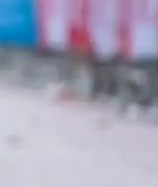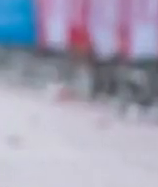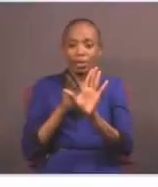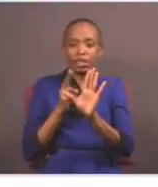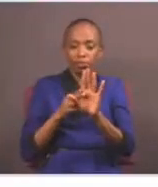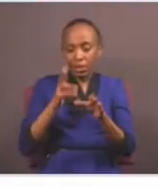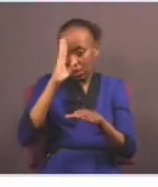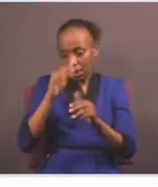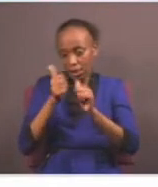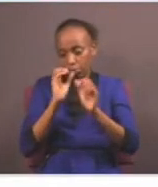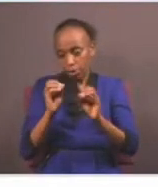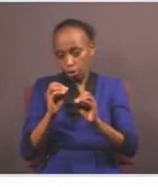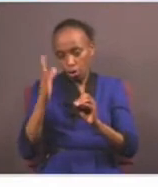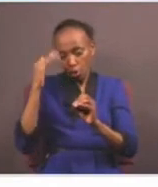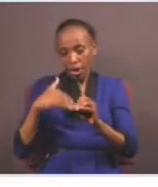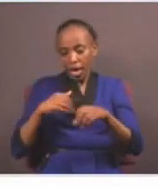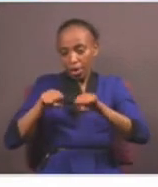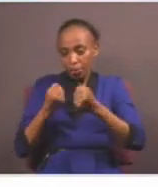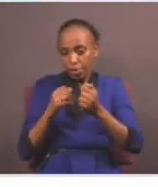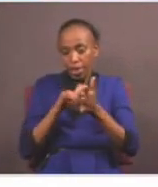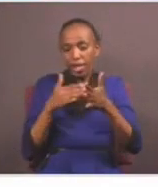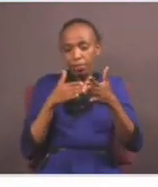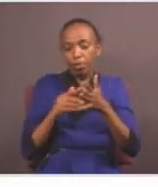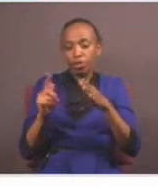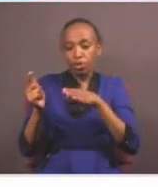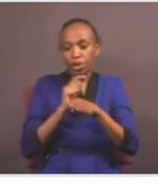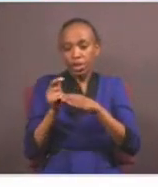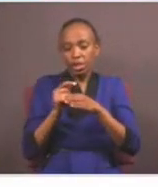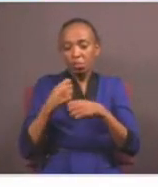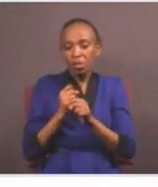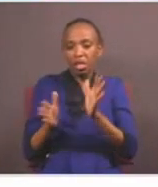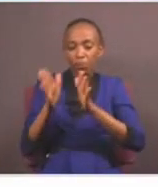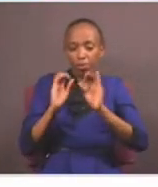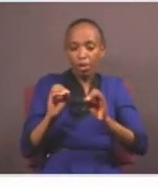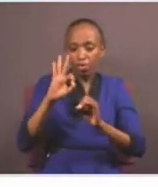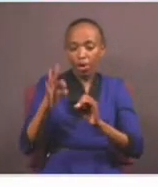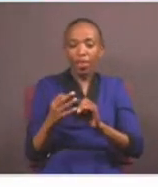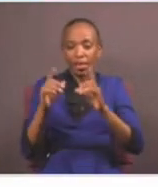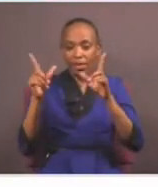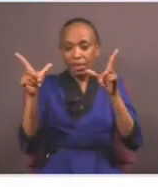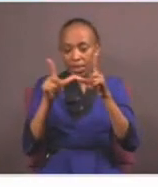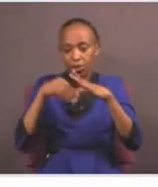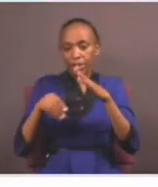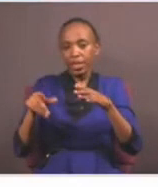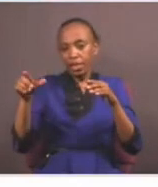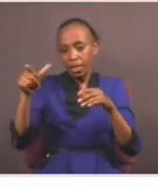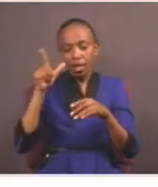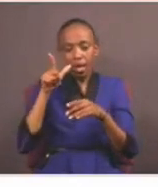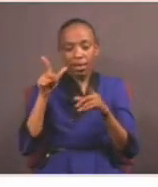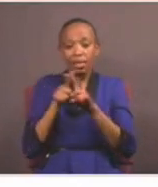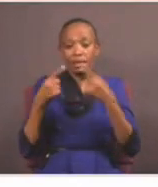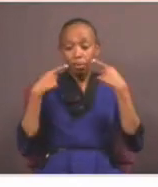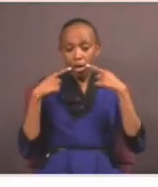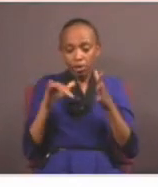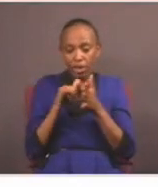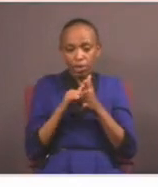injury, which she says has greatly hampered her training, leaving her unprepared for a third title in London. Kosgei has announced that she